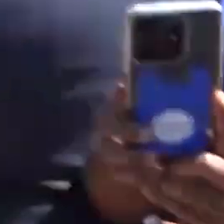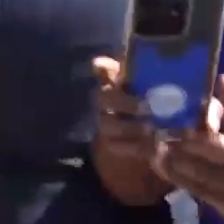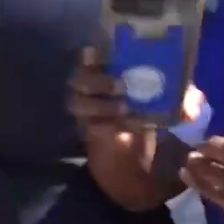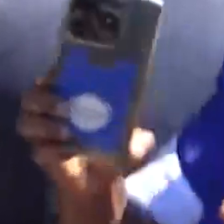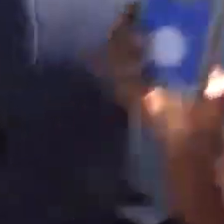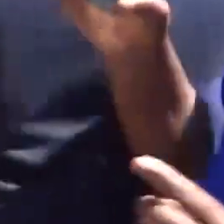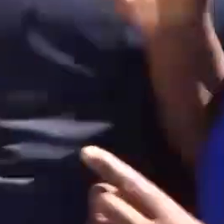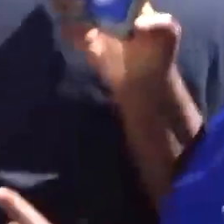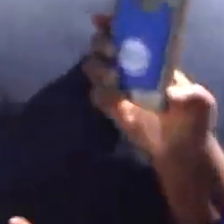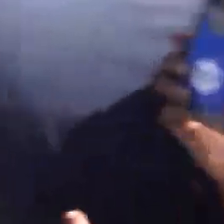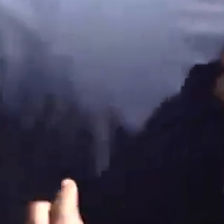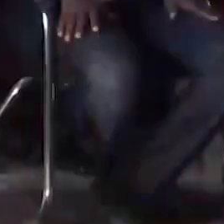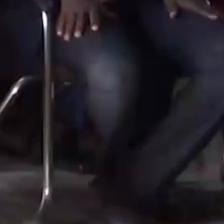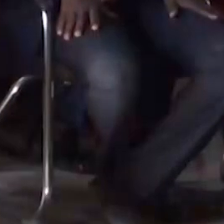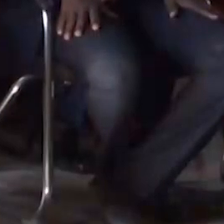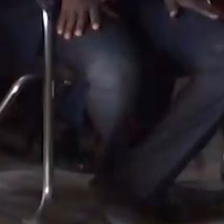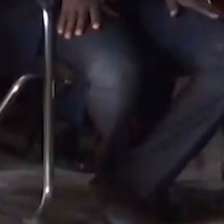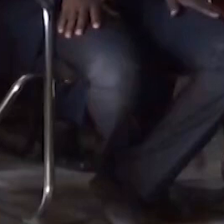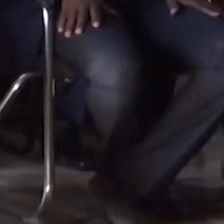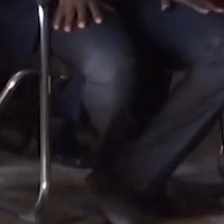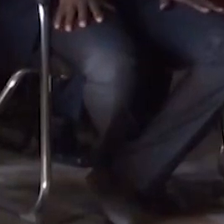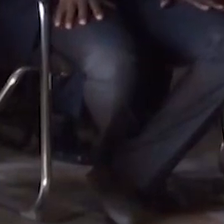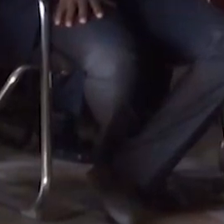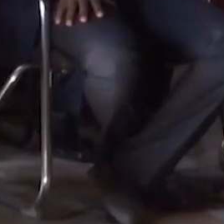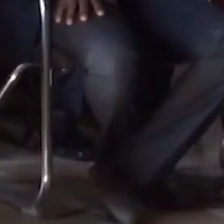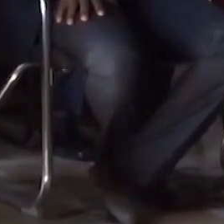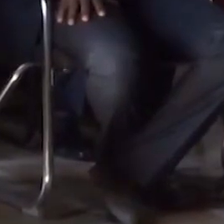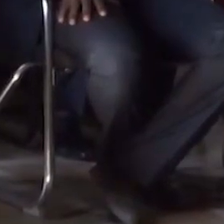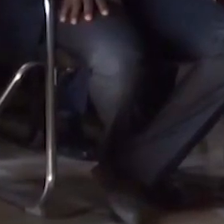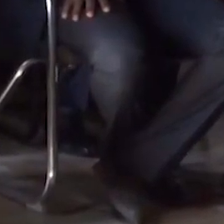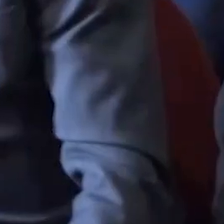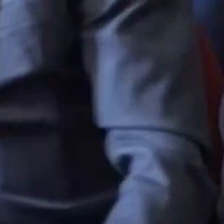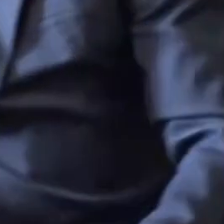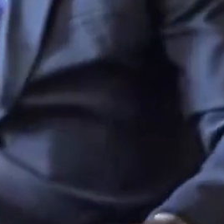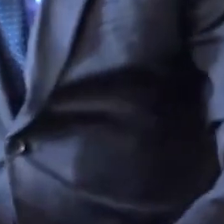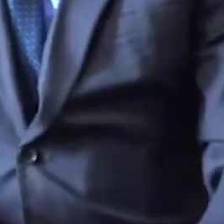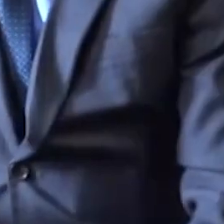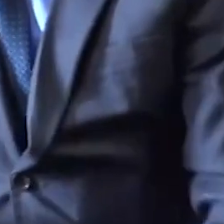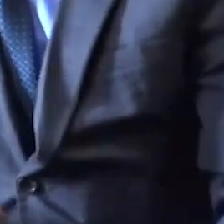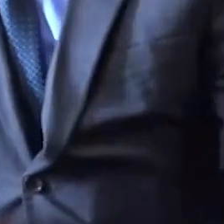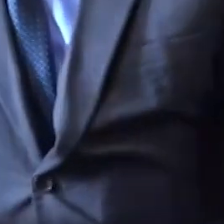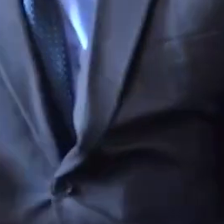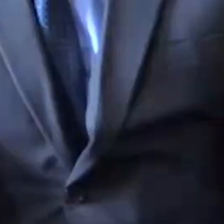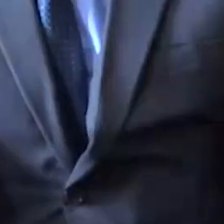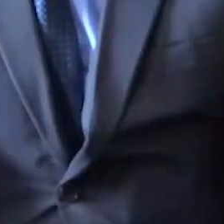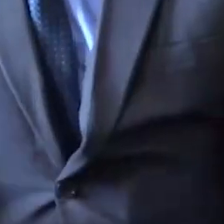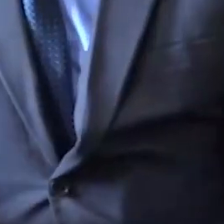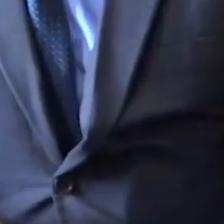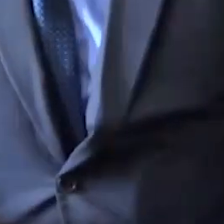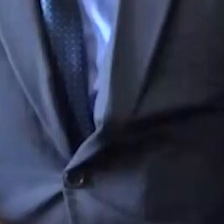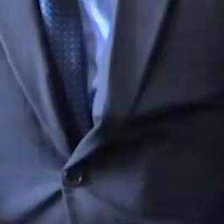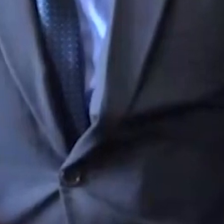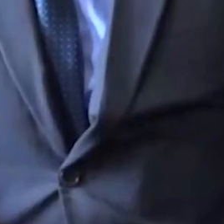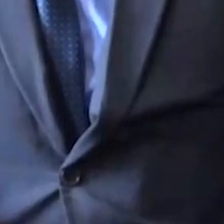presence, demonstrating his faith and governance. Engaging the leaders of the clergy, President Hichilema seeks to